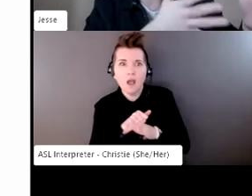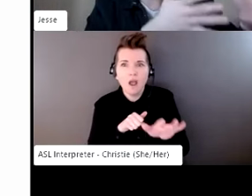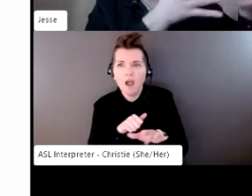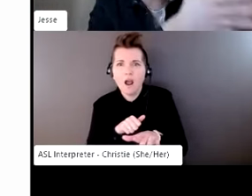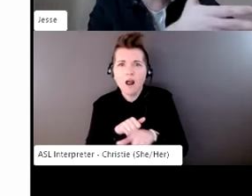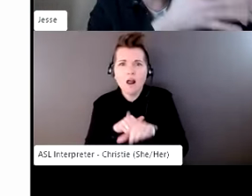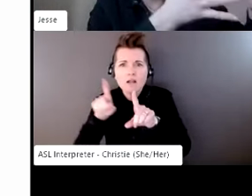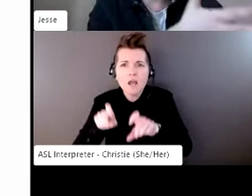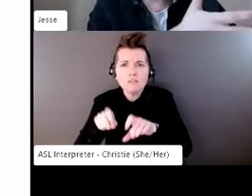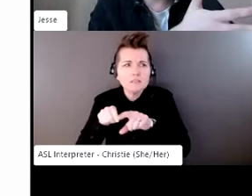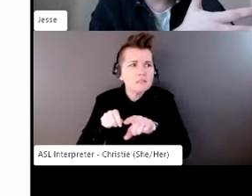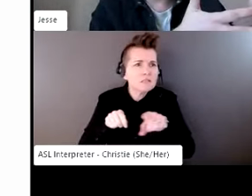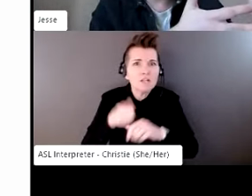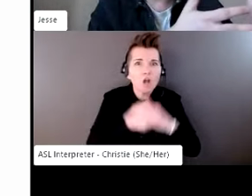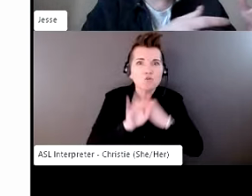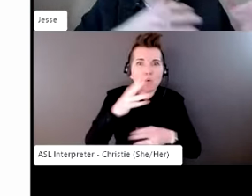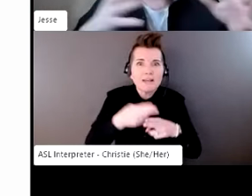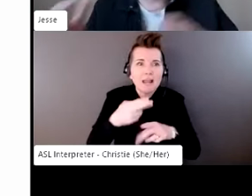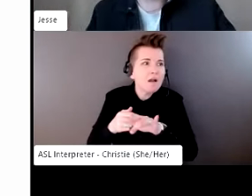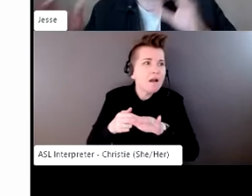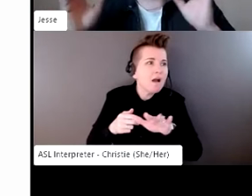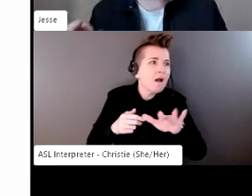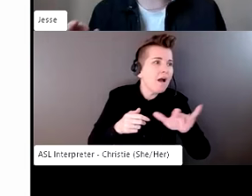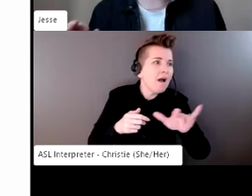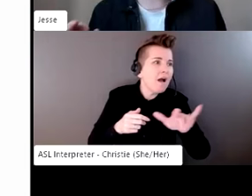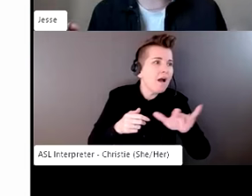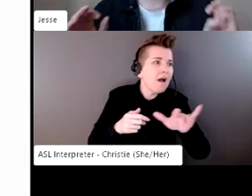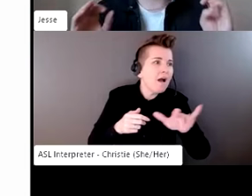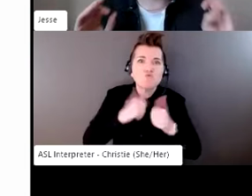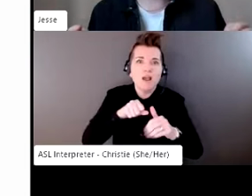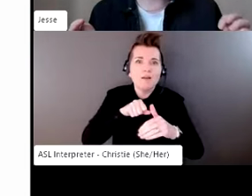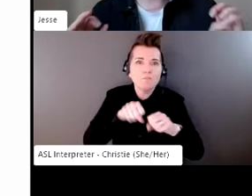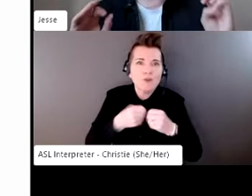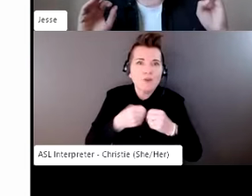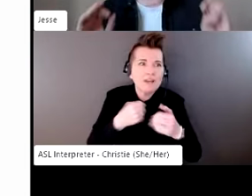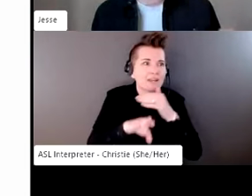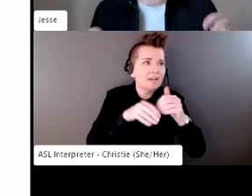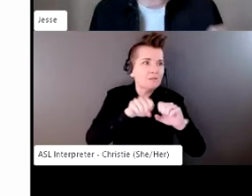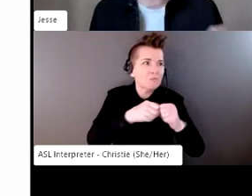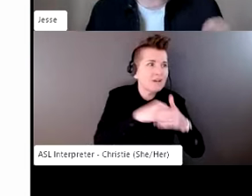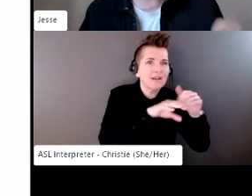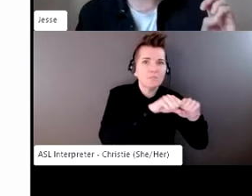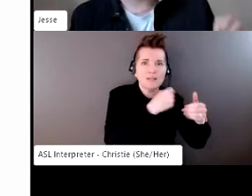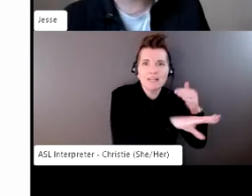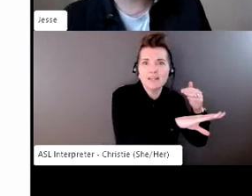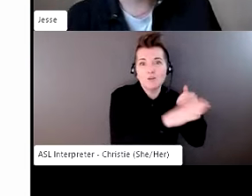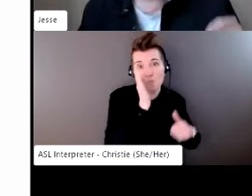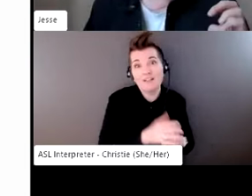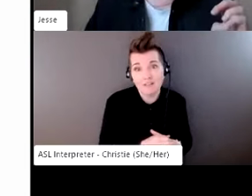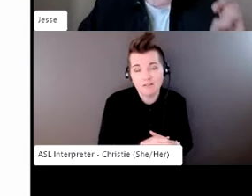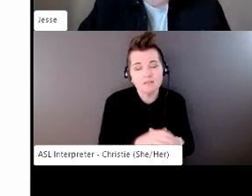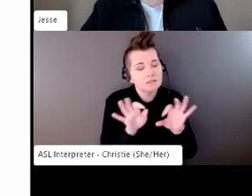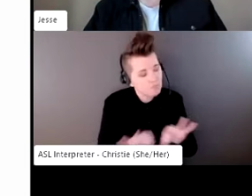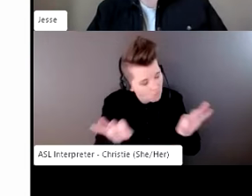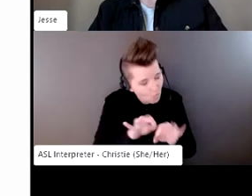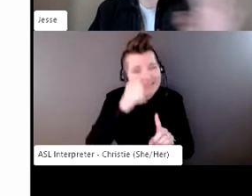get into the difficult to access places. So that's always why you want to make sure you're using different usernames and passwords for